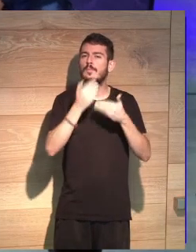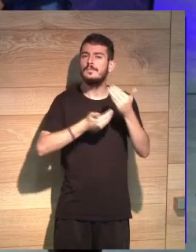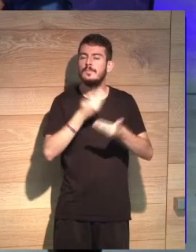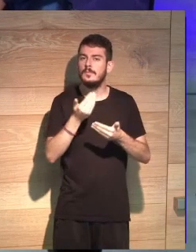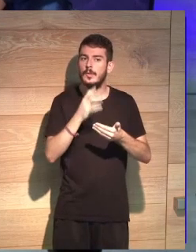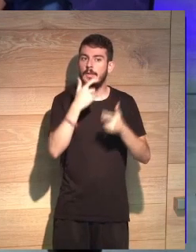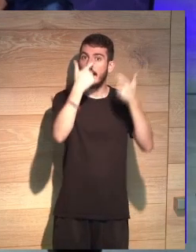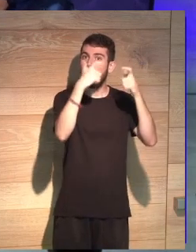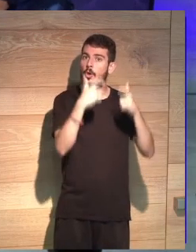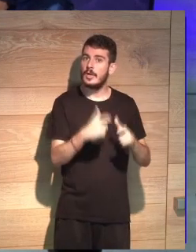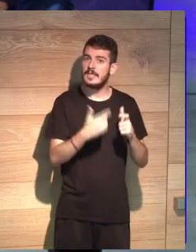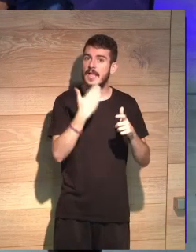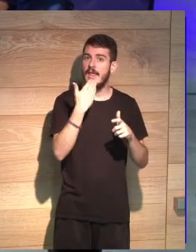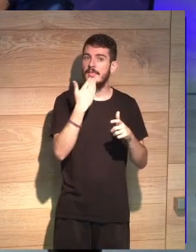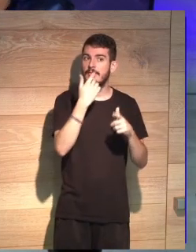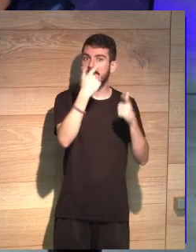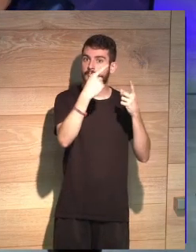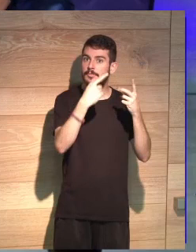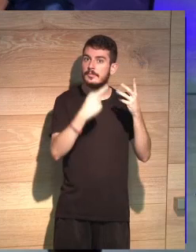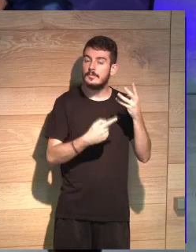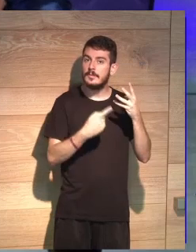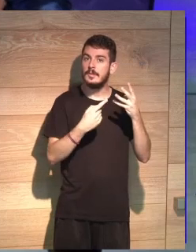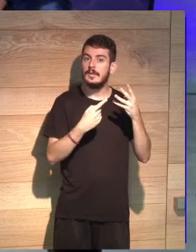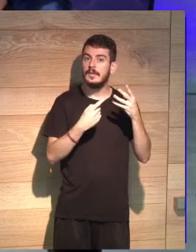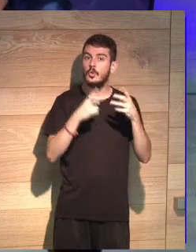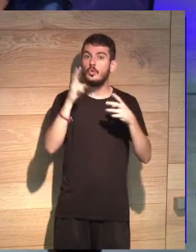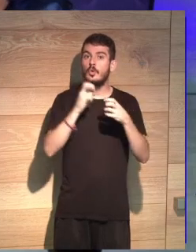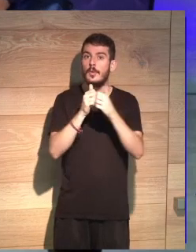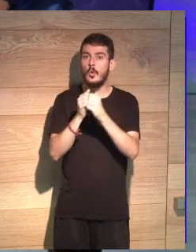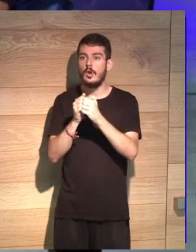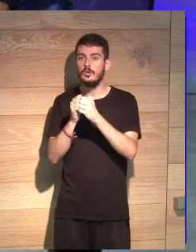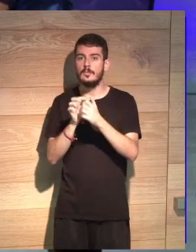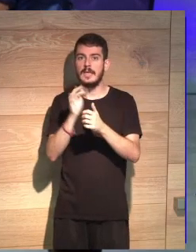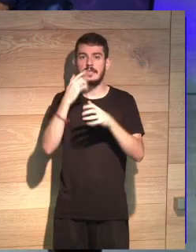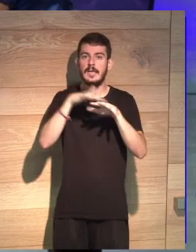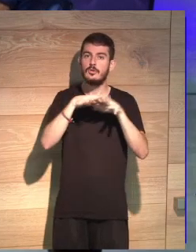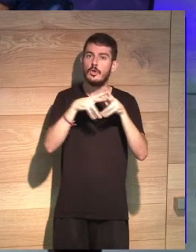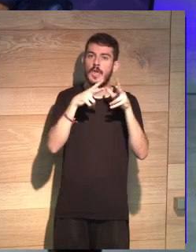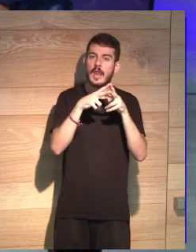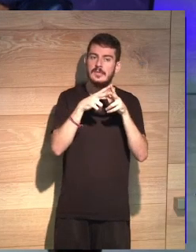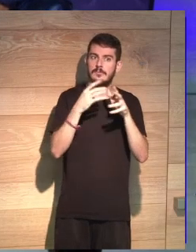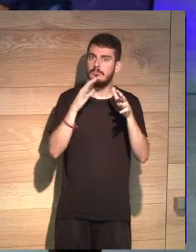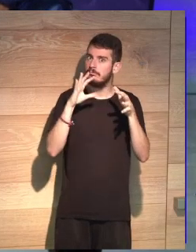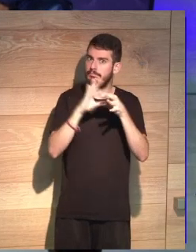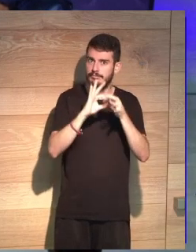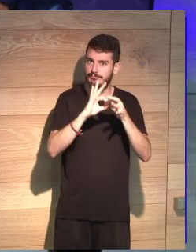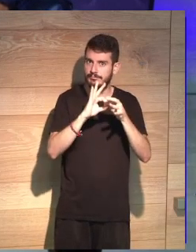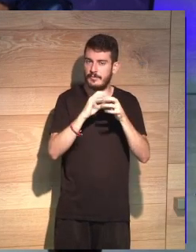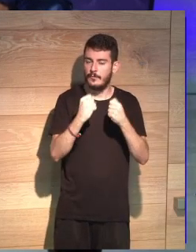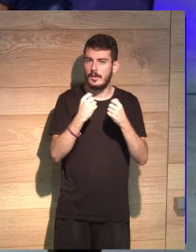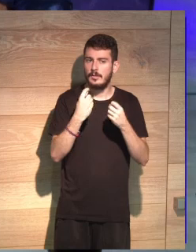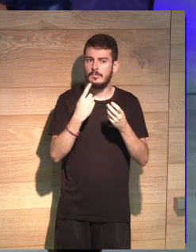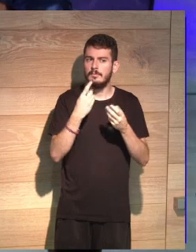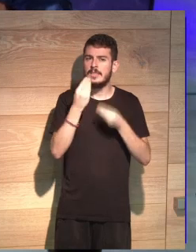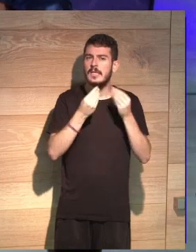how do you see this evolution? How will the age categories evolve in front of the use